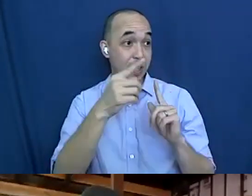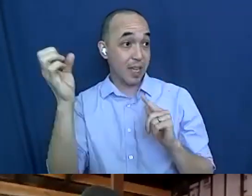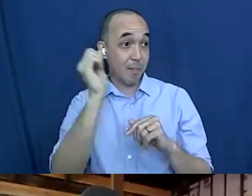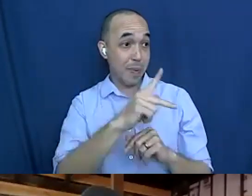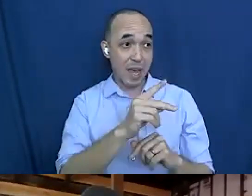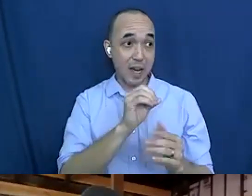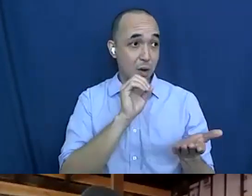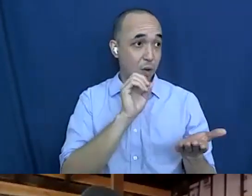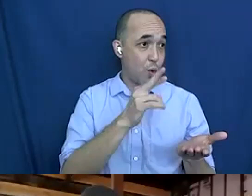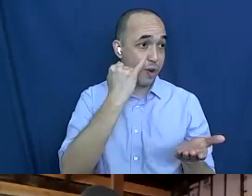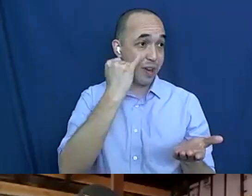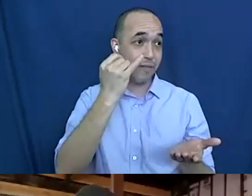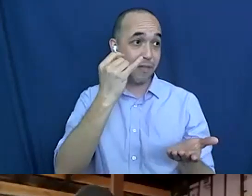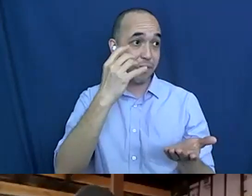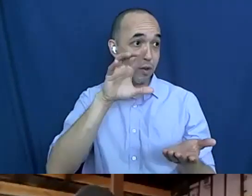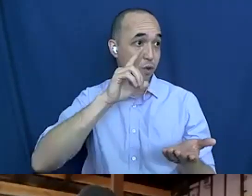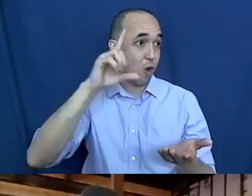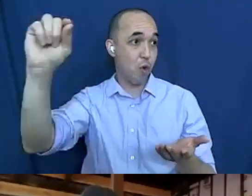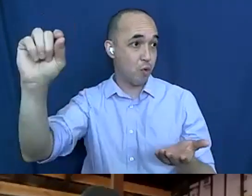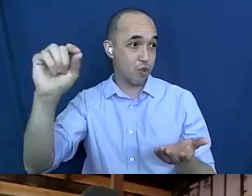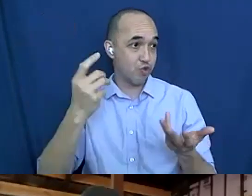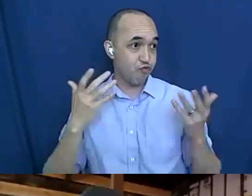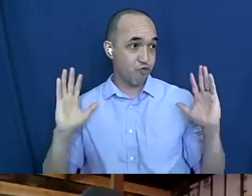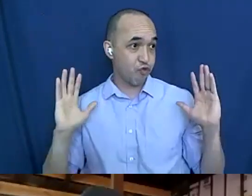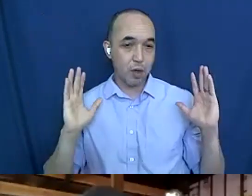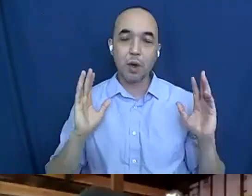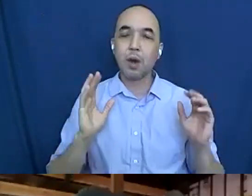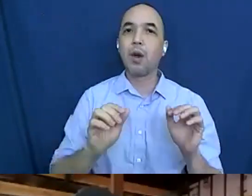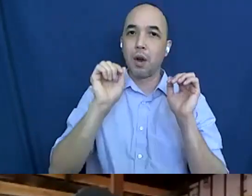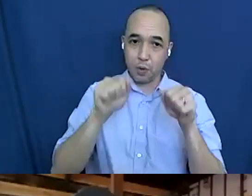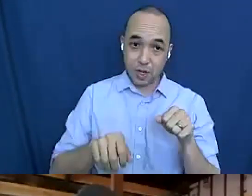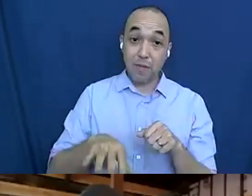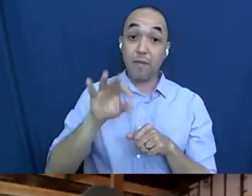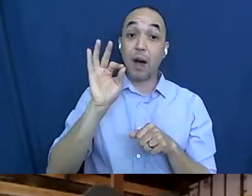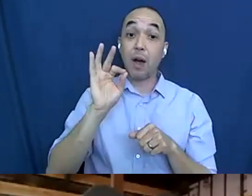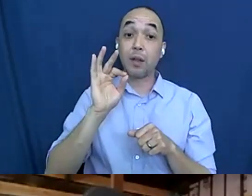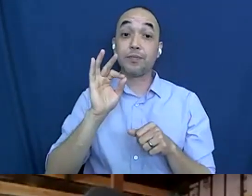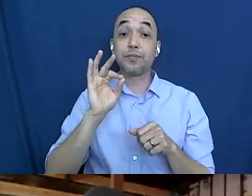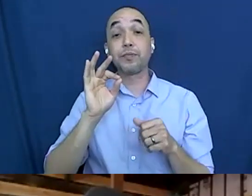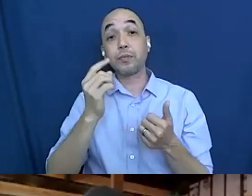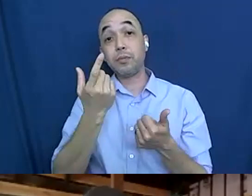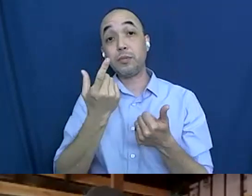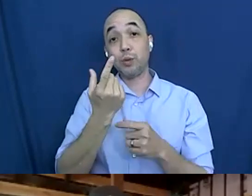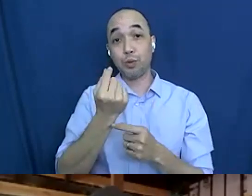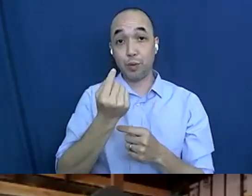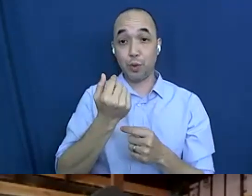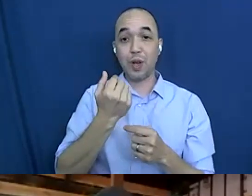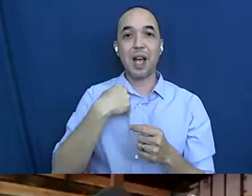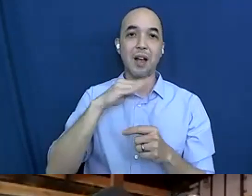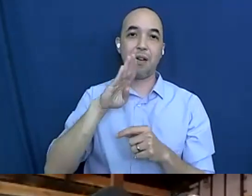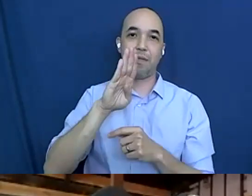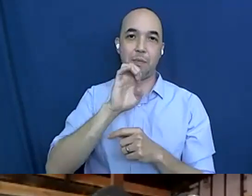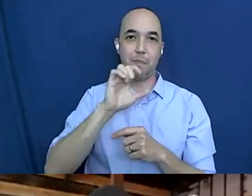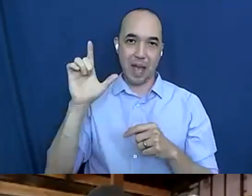to reunite with them? Well, you can find them. What you do when you fly them, you have a bell connected to their leg. Because when